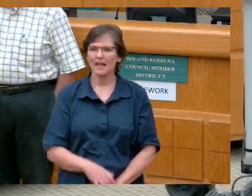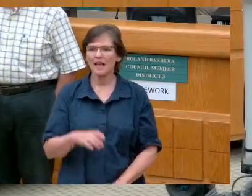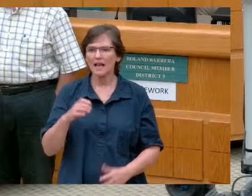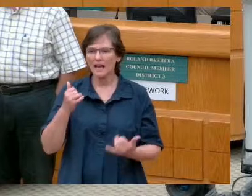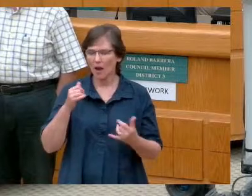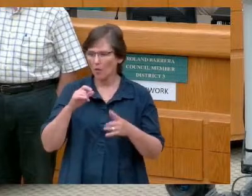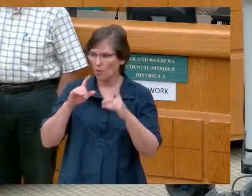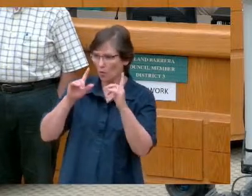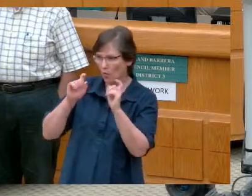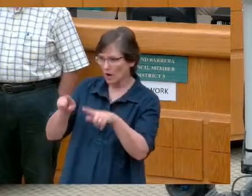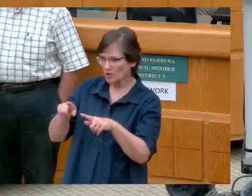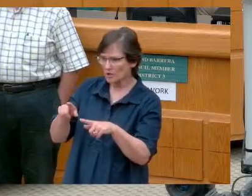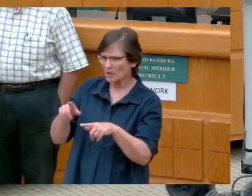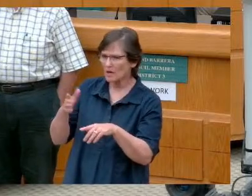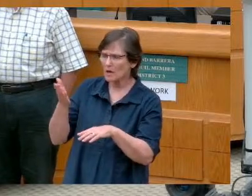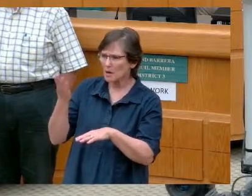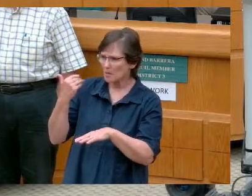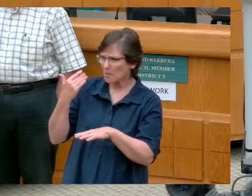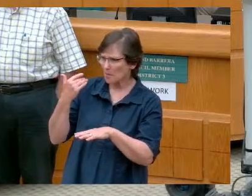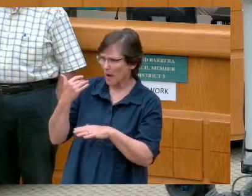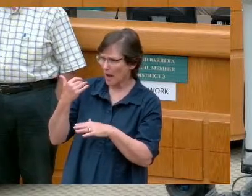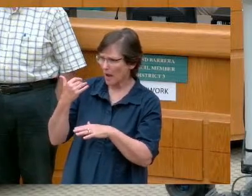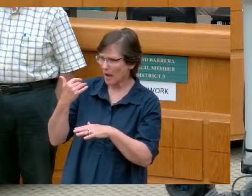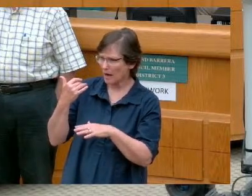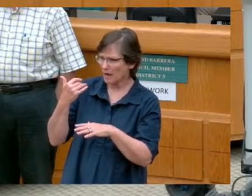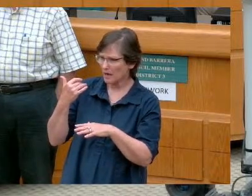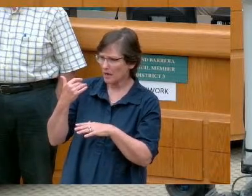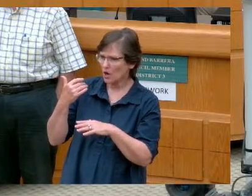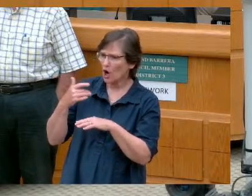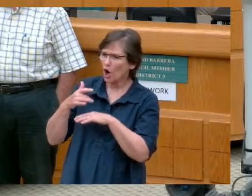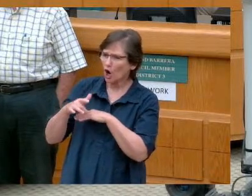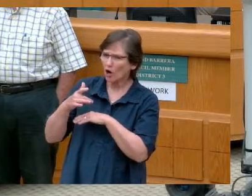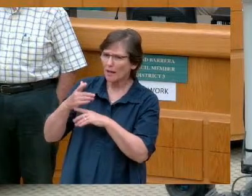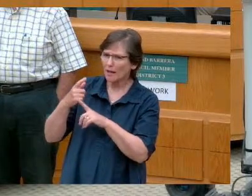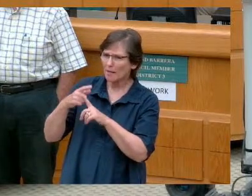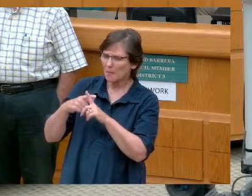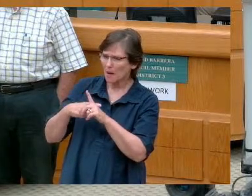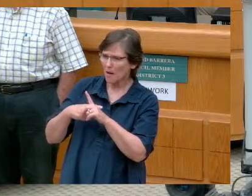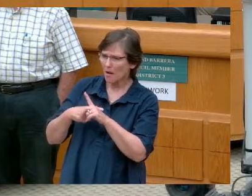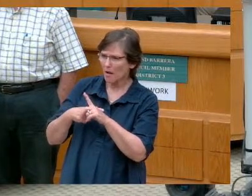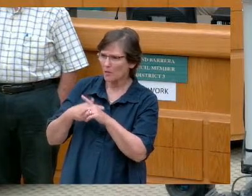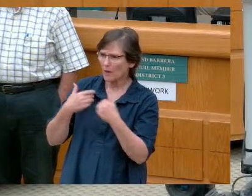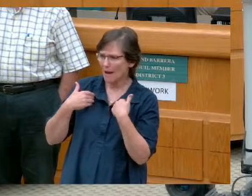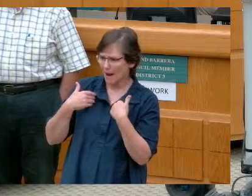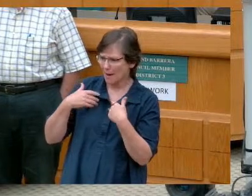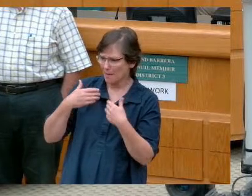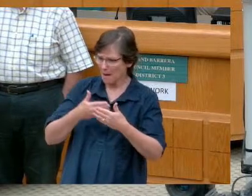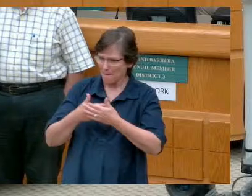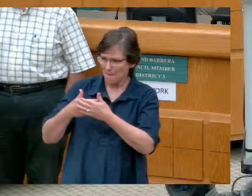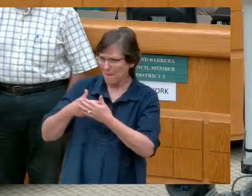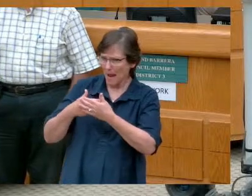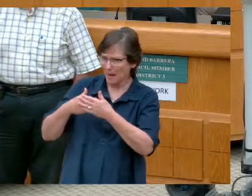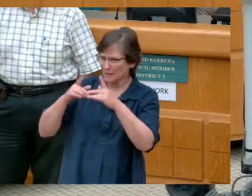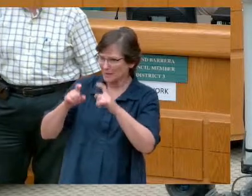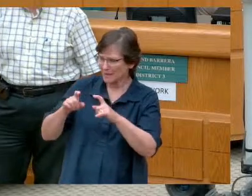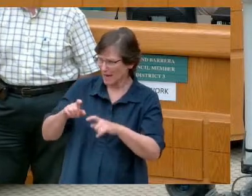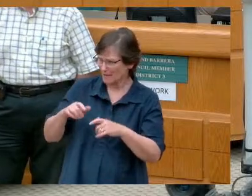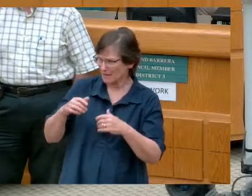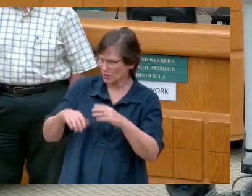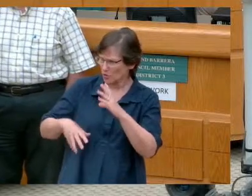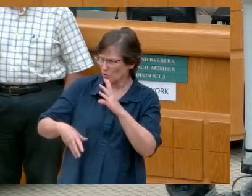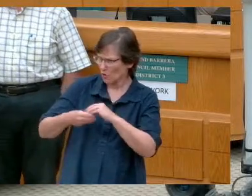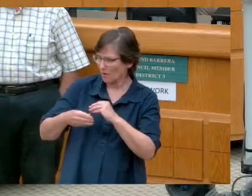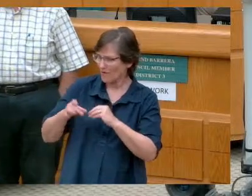That earlier in the month we had, talking about the baby situation, 80 tested. Where are we at with that situation